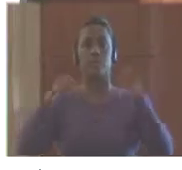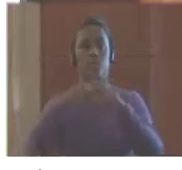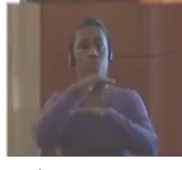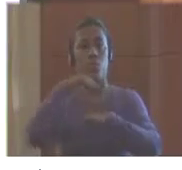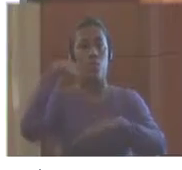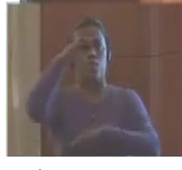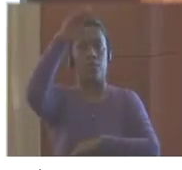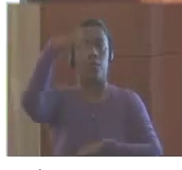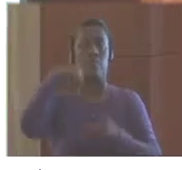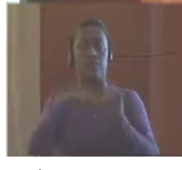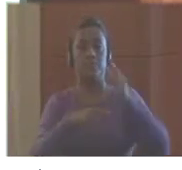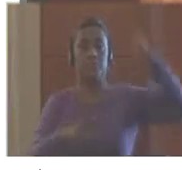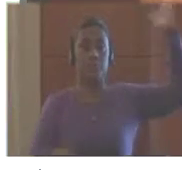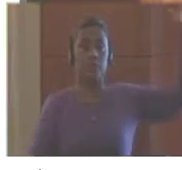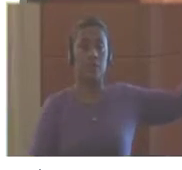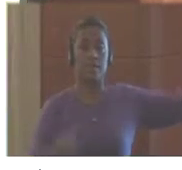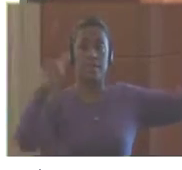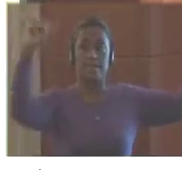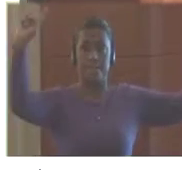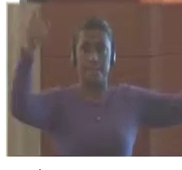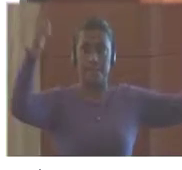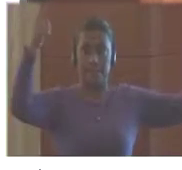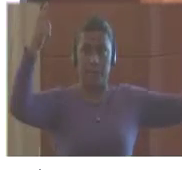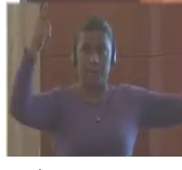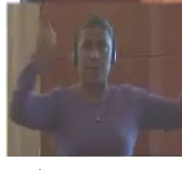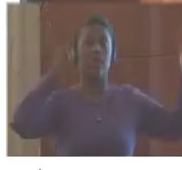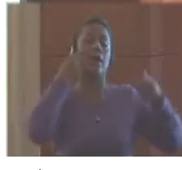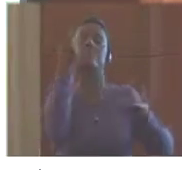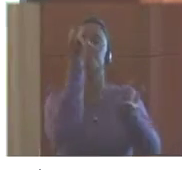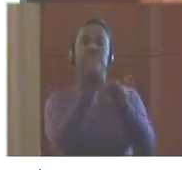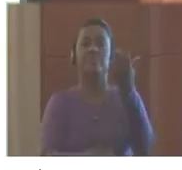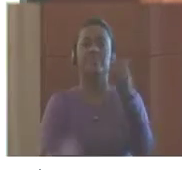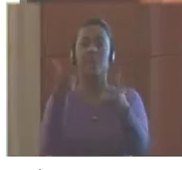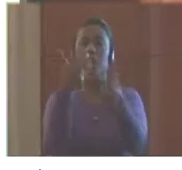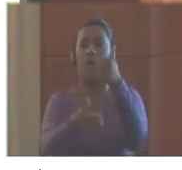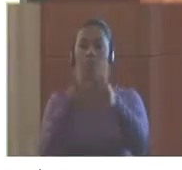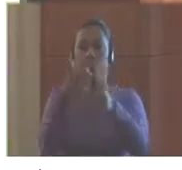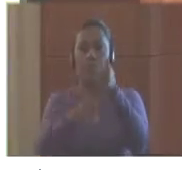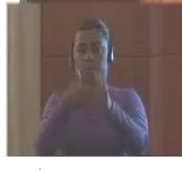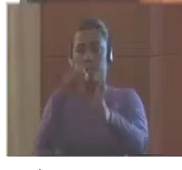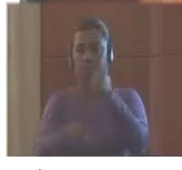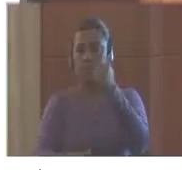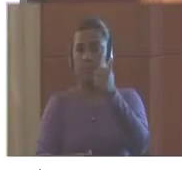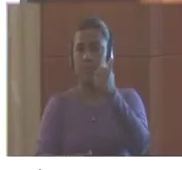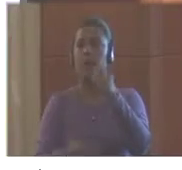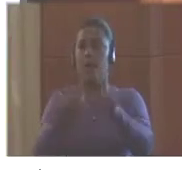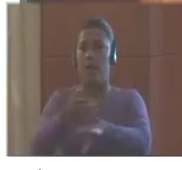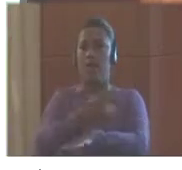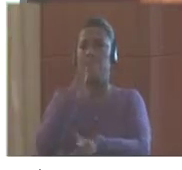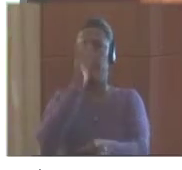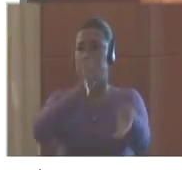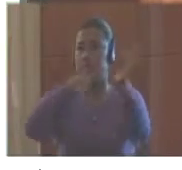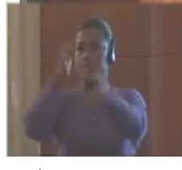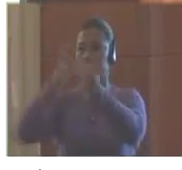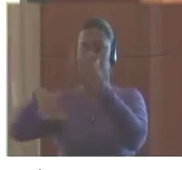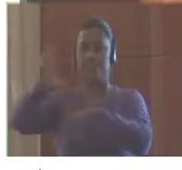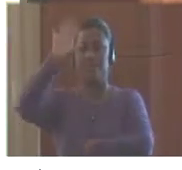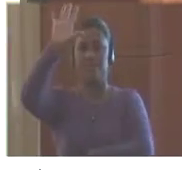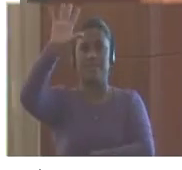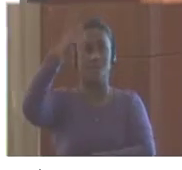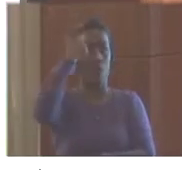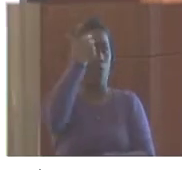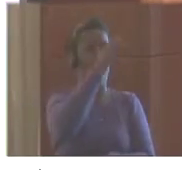phases. Phase is the definition of the problem, the second. And so before I've spoken a little bit